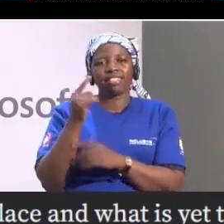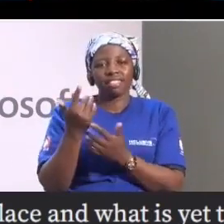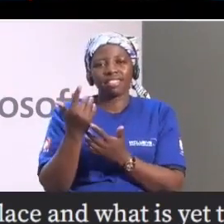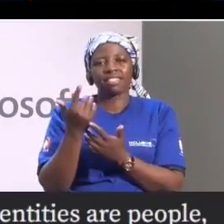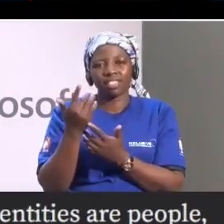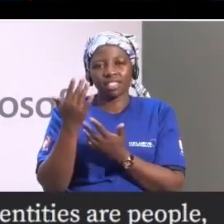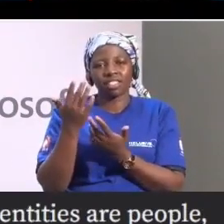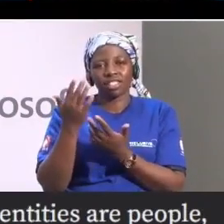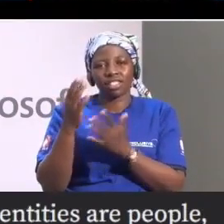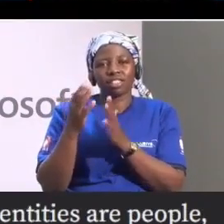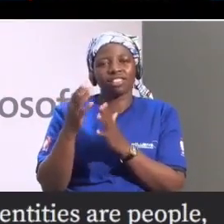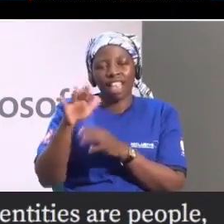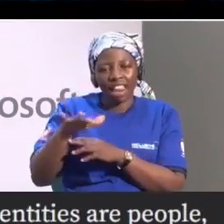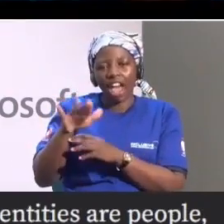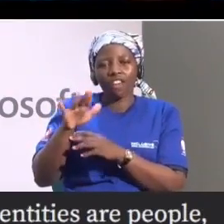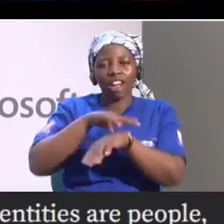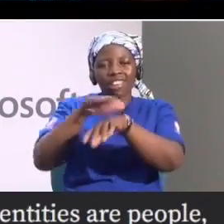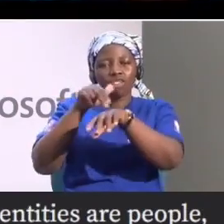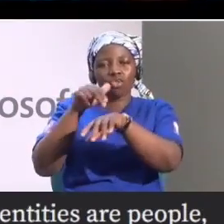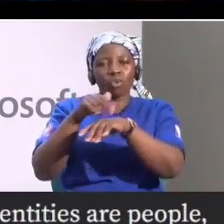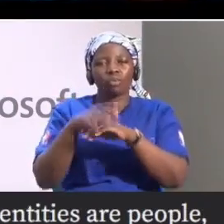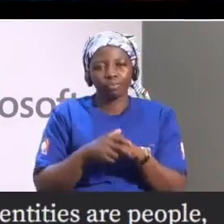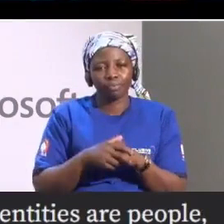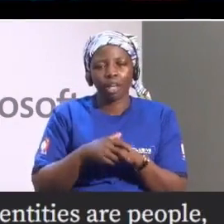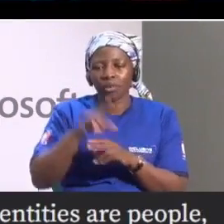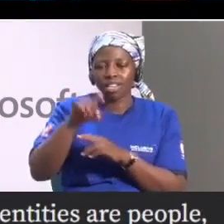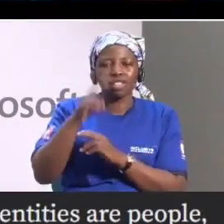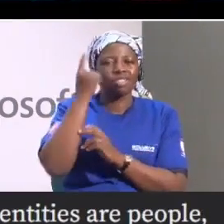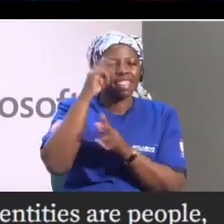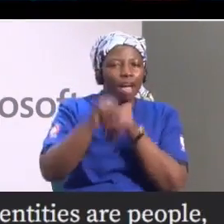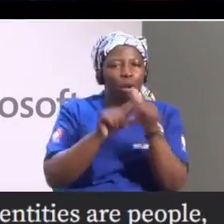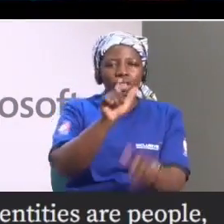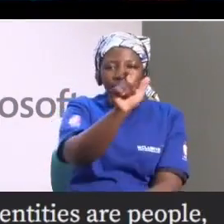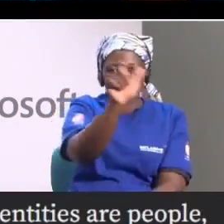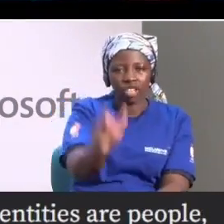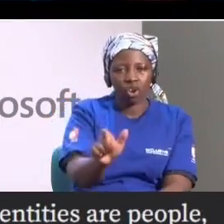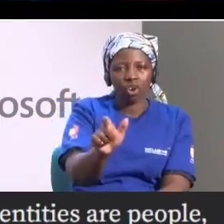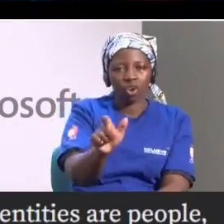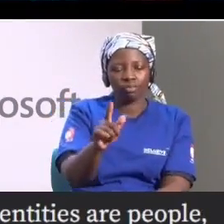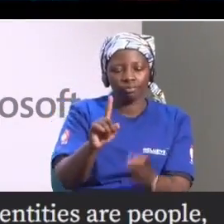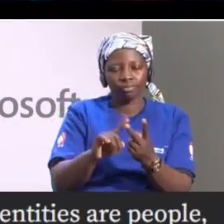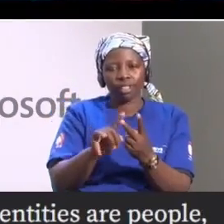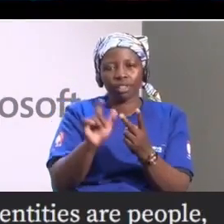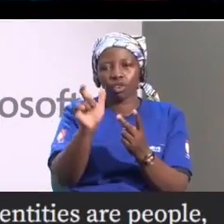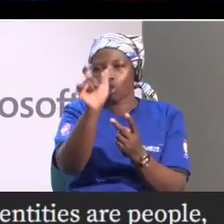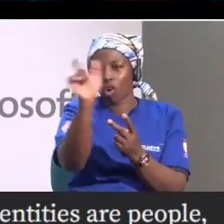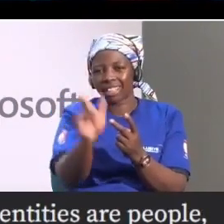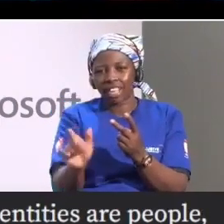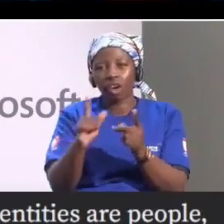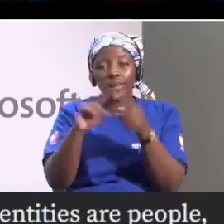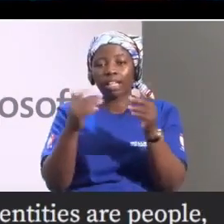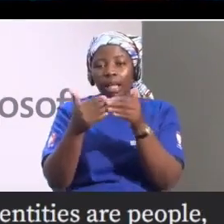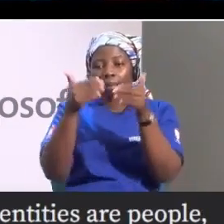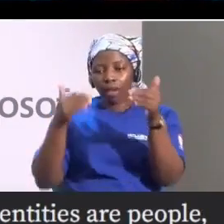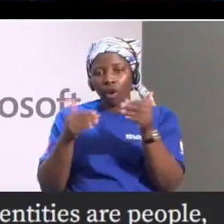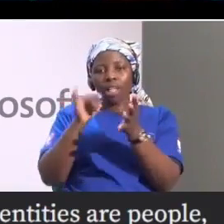national now. We need now to think about regional and continental. But before we go to